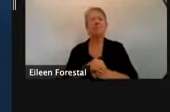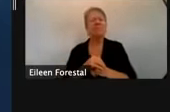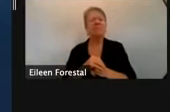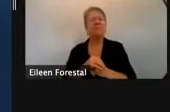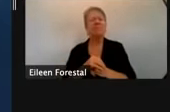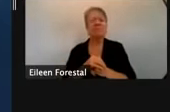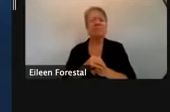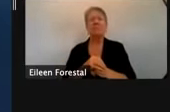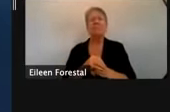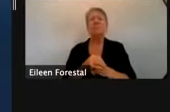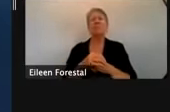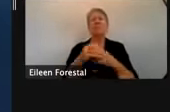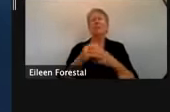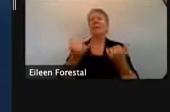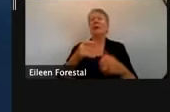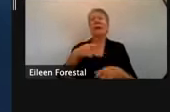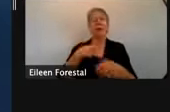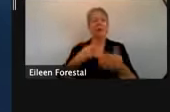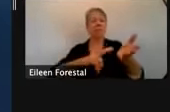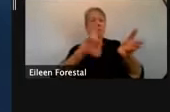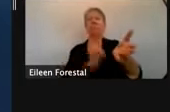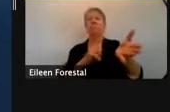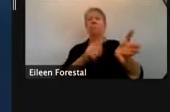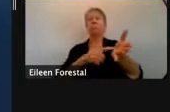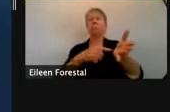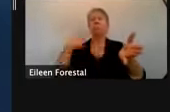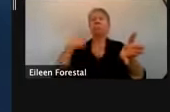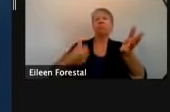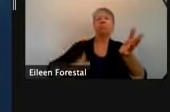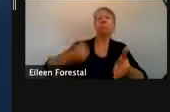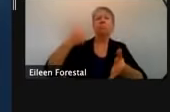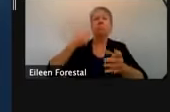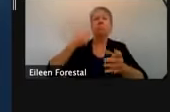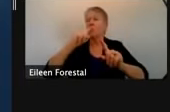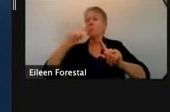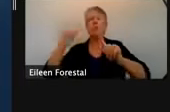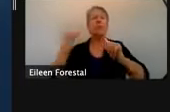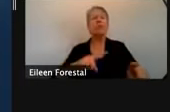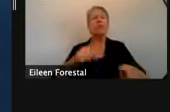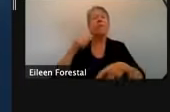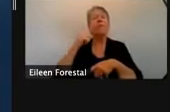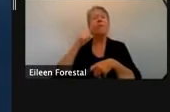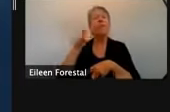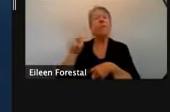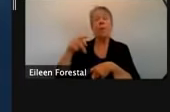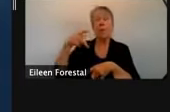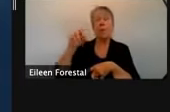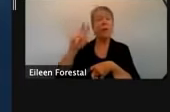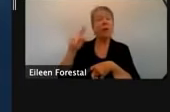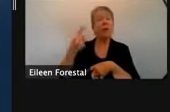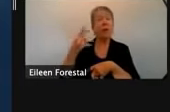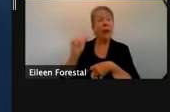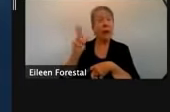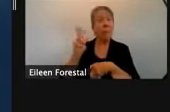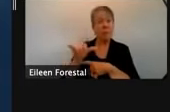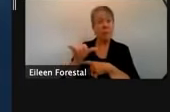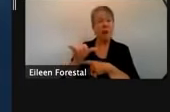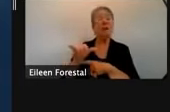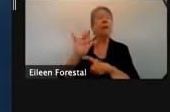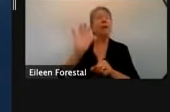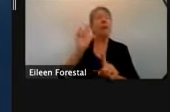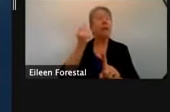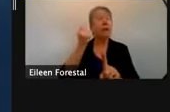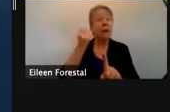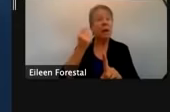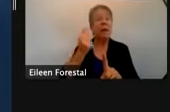of the Perth-Amboy runoff election by 1 week to Tuesday, December 15th, should a runoff be